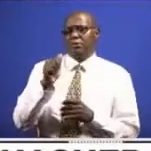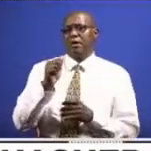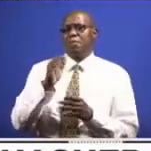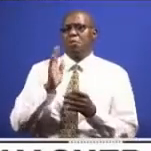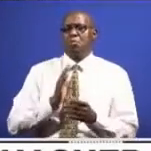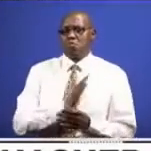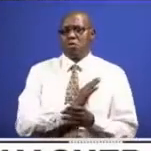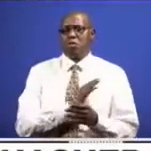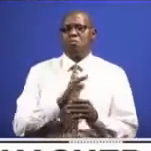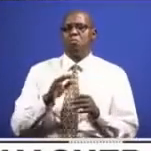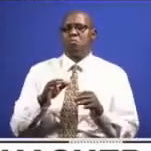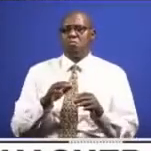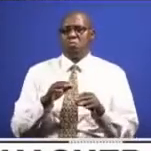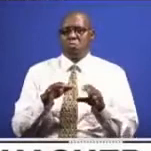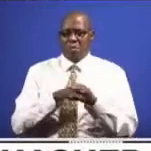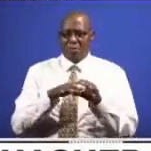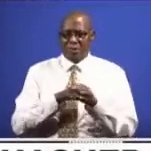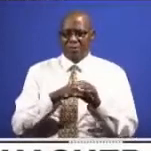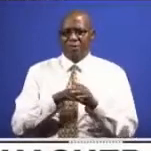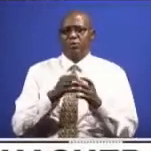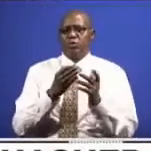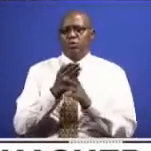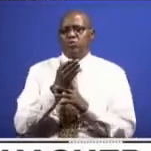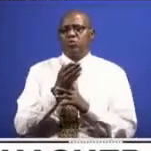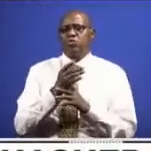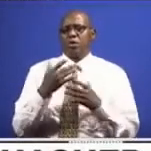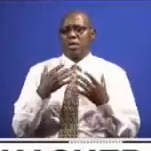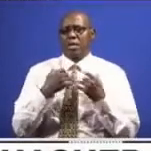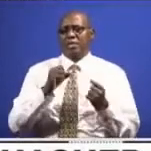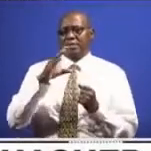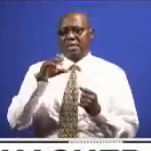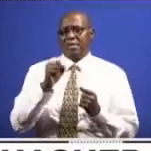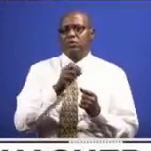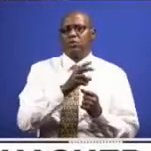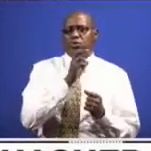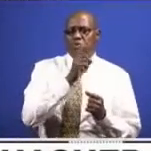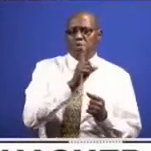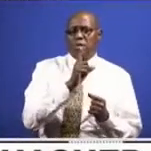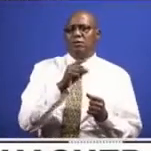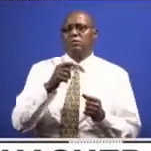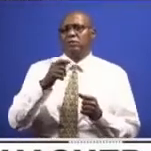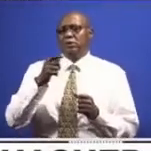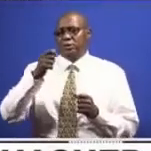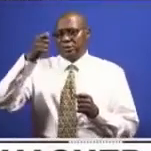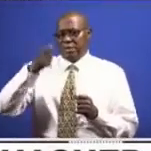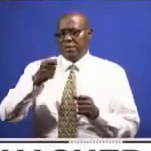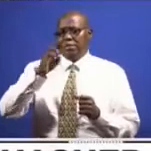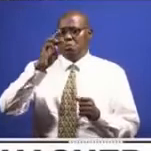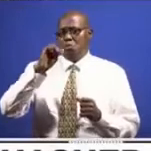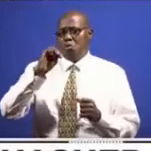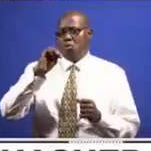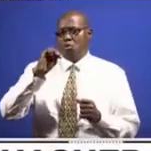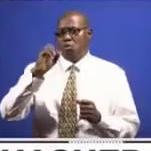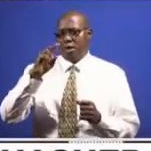members by Health Cabinet Secretary Mutahi Kagwe in 2021. According to Lady Justice Maureen Onyango, the